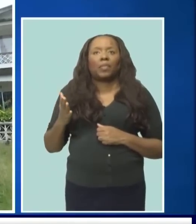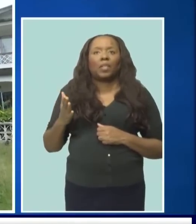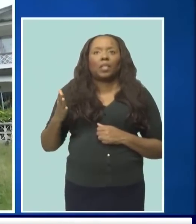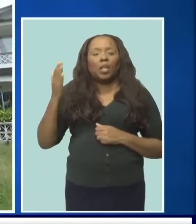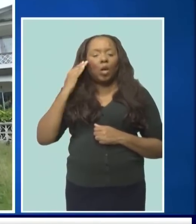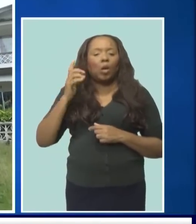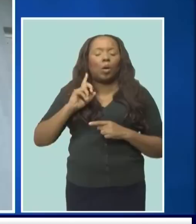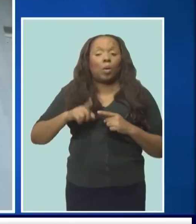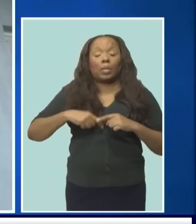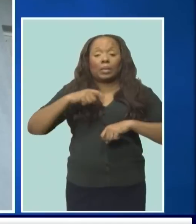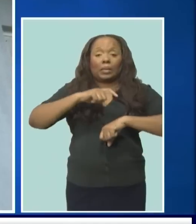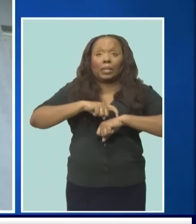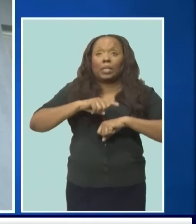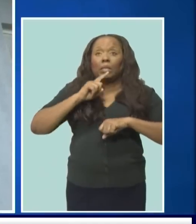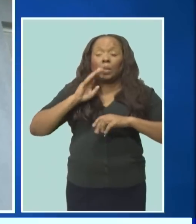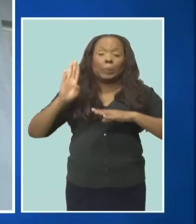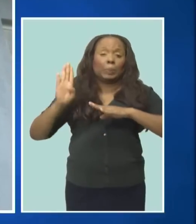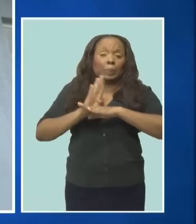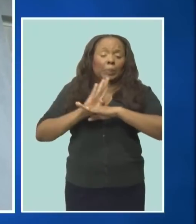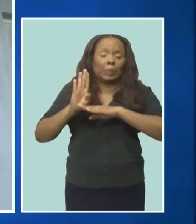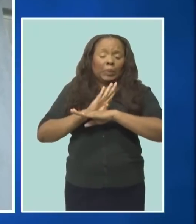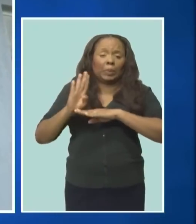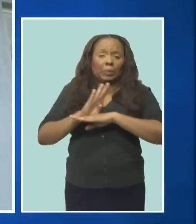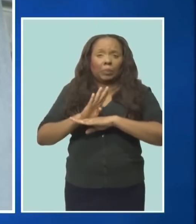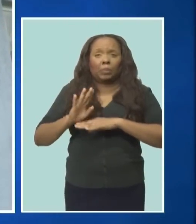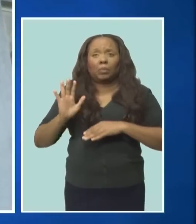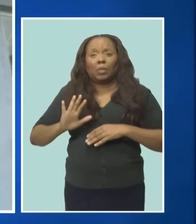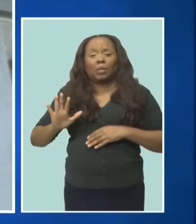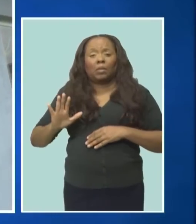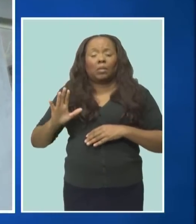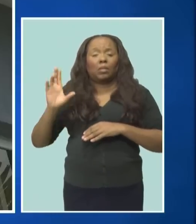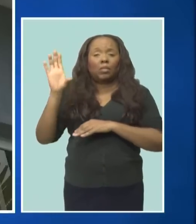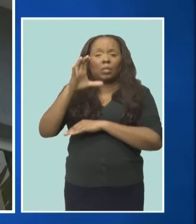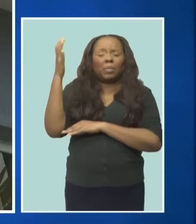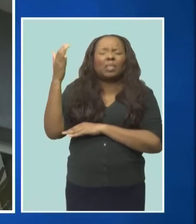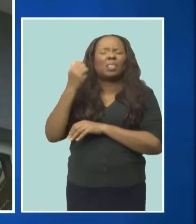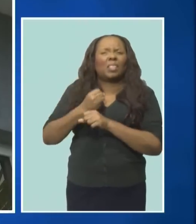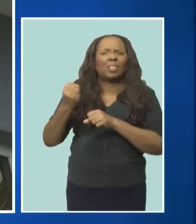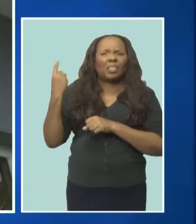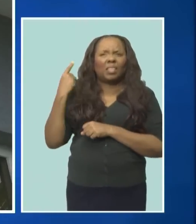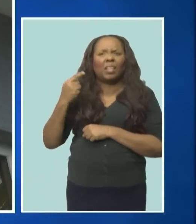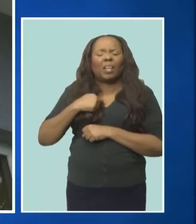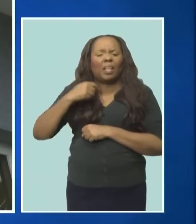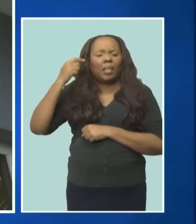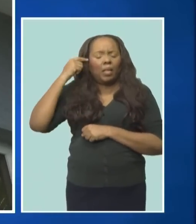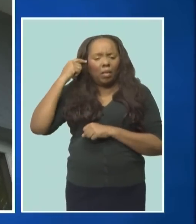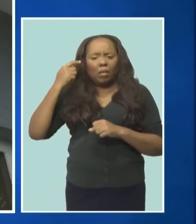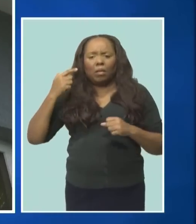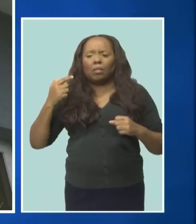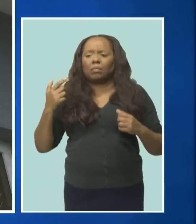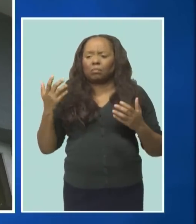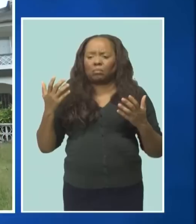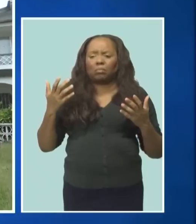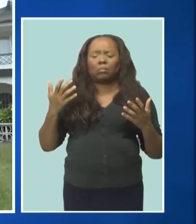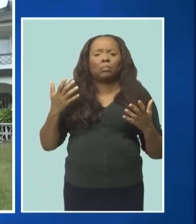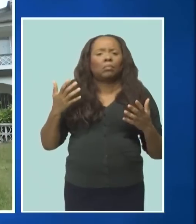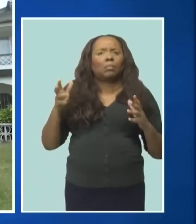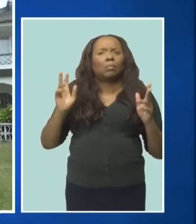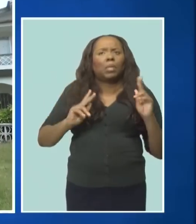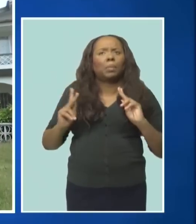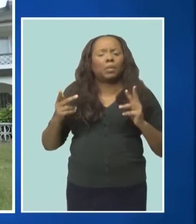Very. So. It's about, we see about Christmas, because last year we was looking for it to done like on October, it went all on to